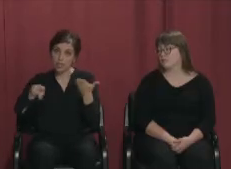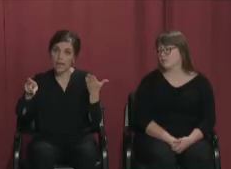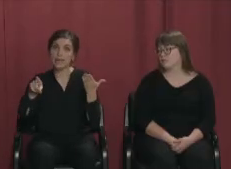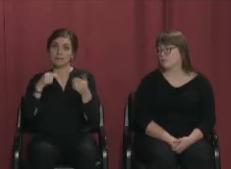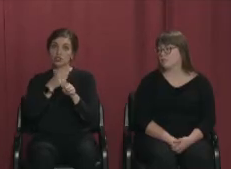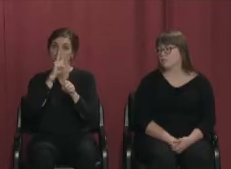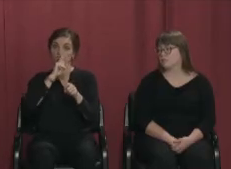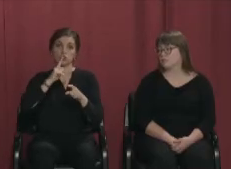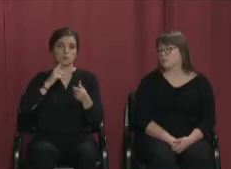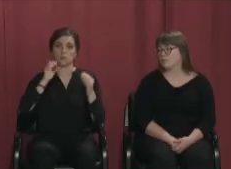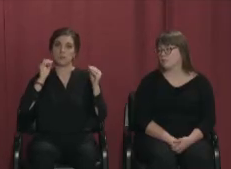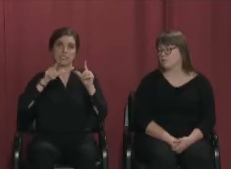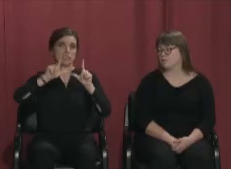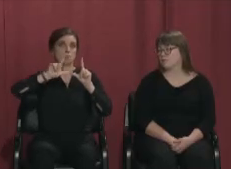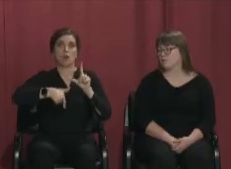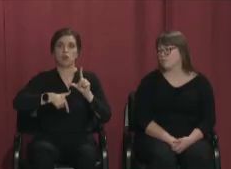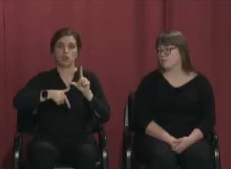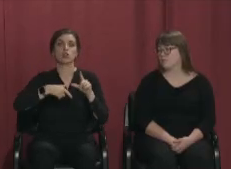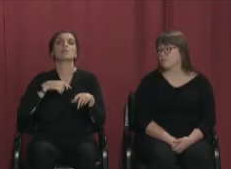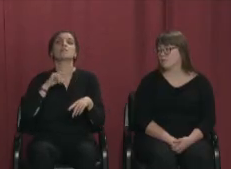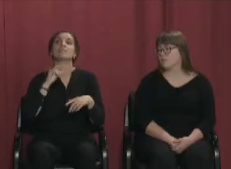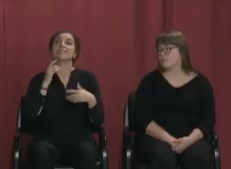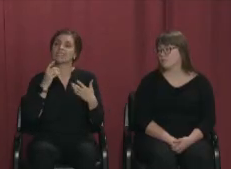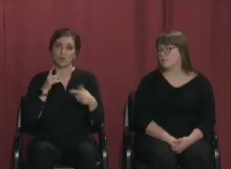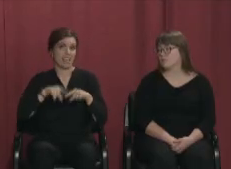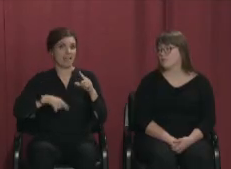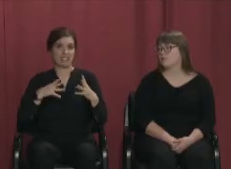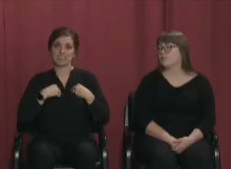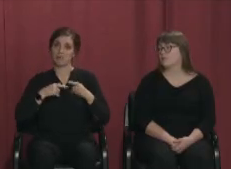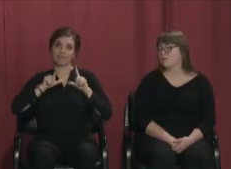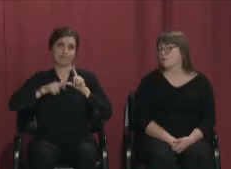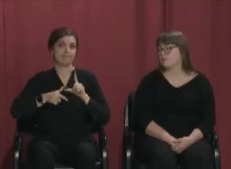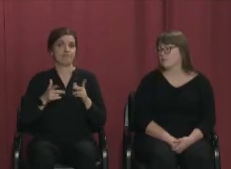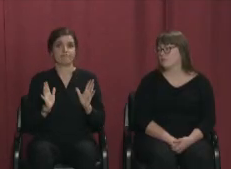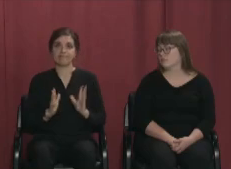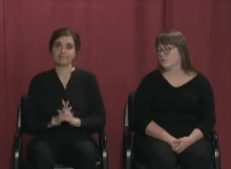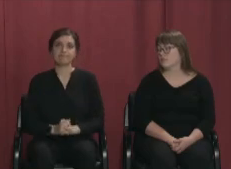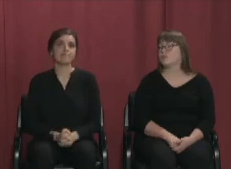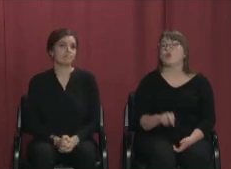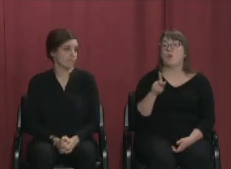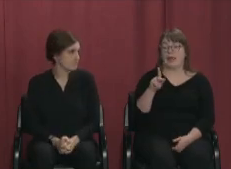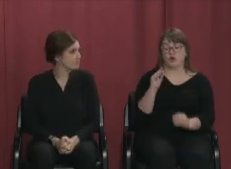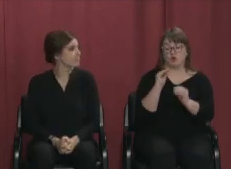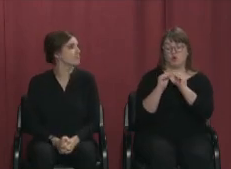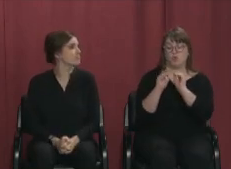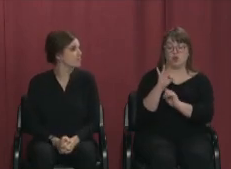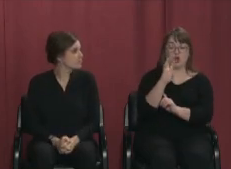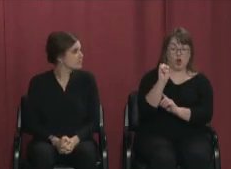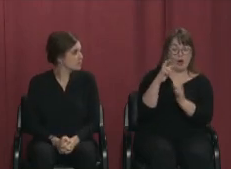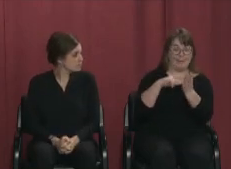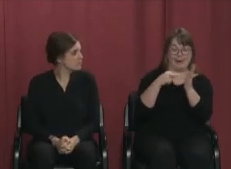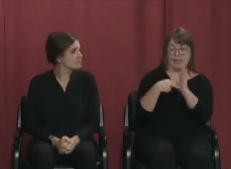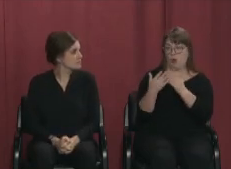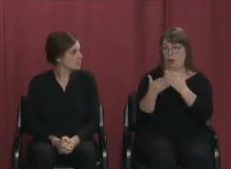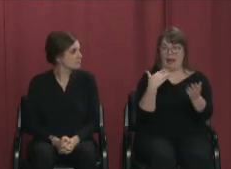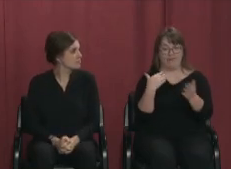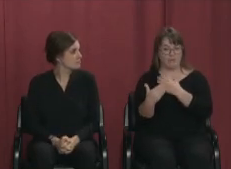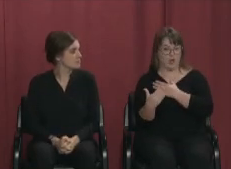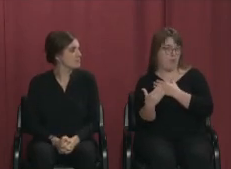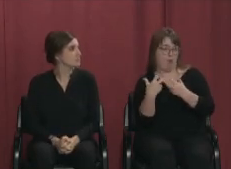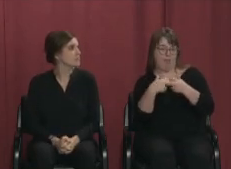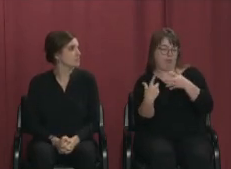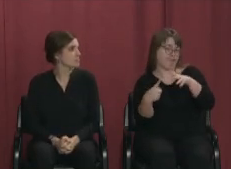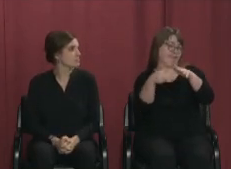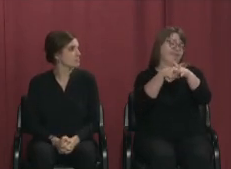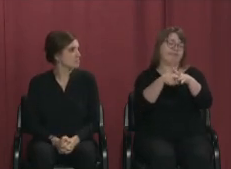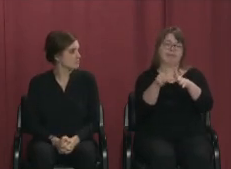one of the situations you would have to cure. Okay, and so again, to cure, I would essentially have to resolve whatever that unexpired license and then